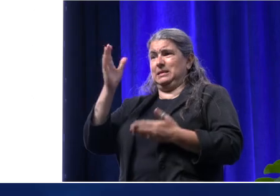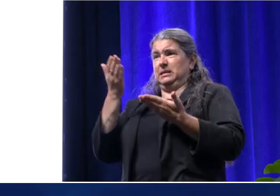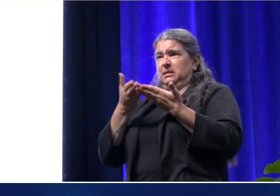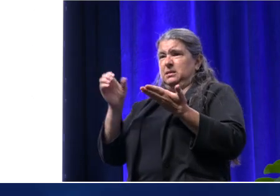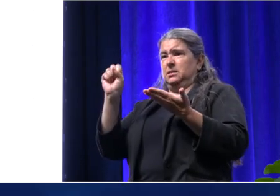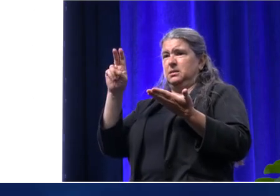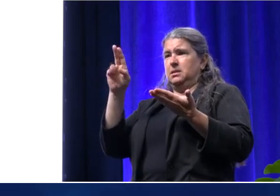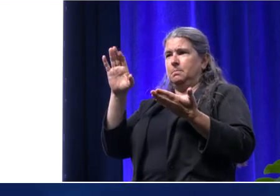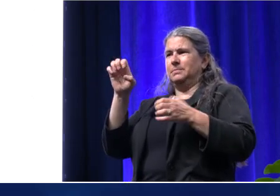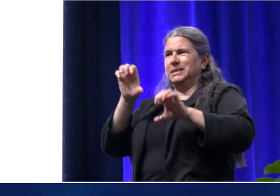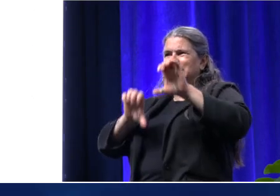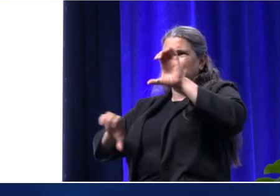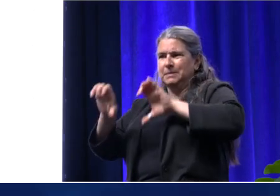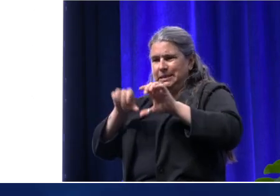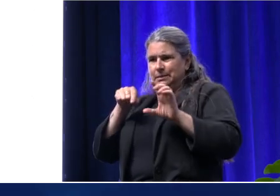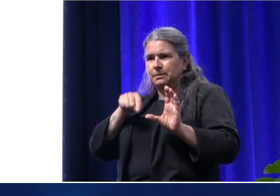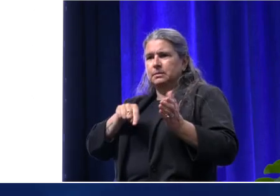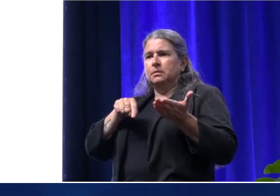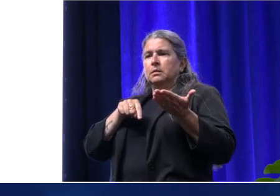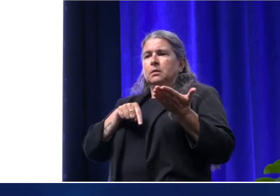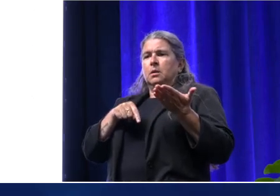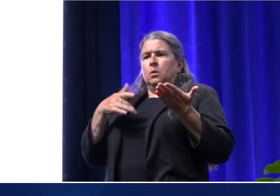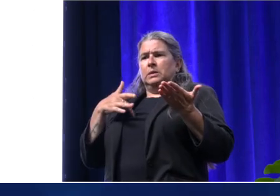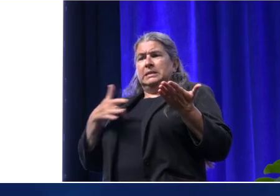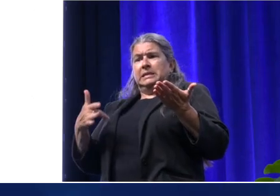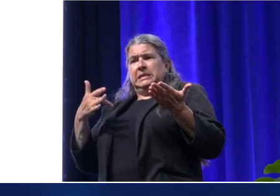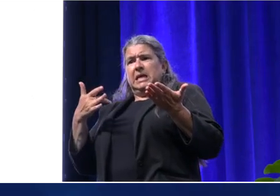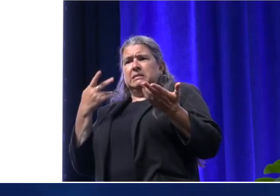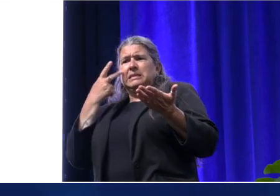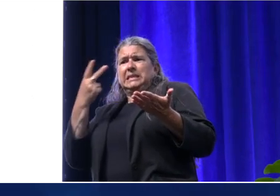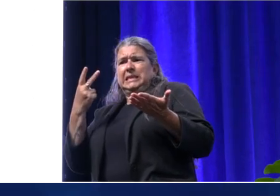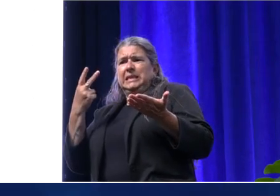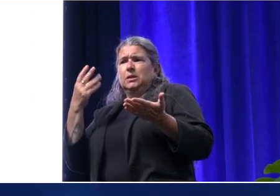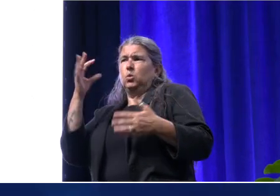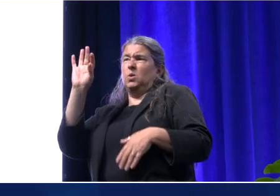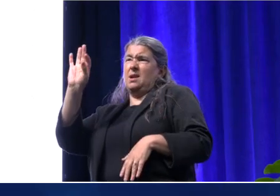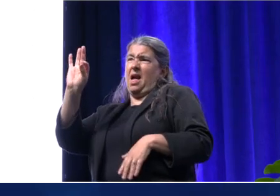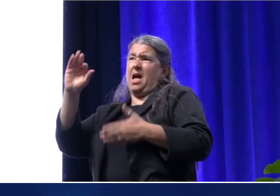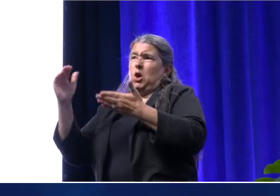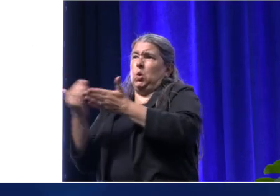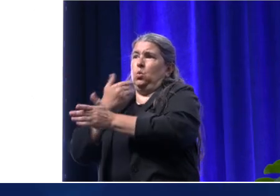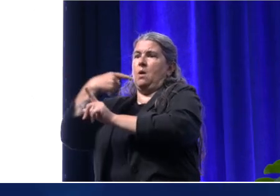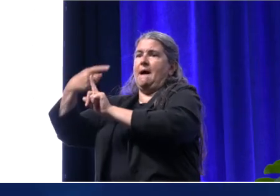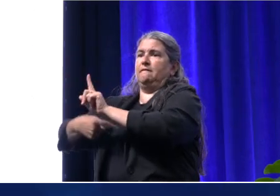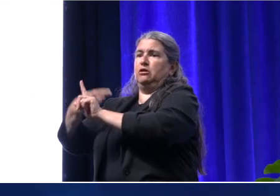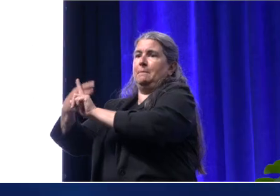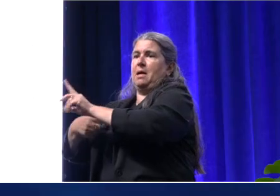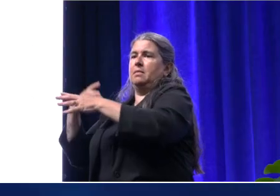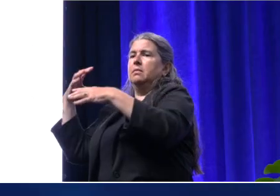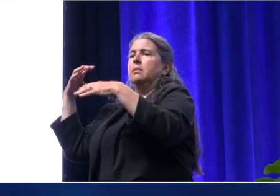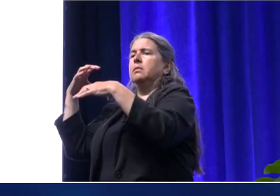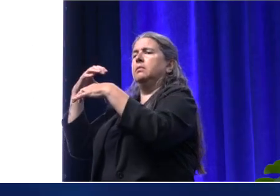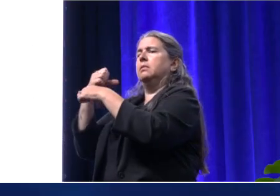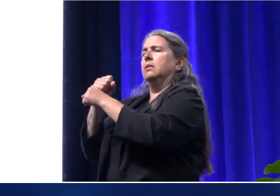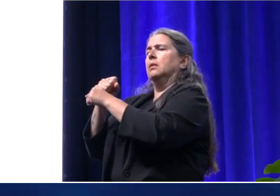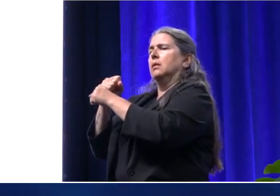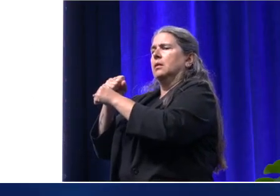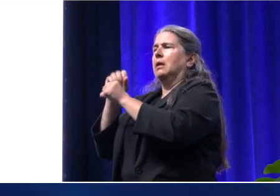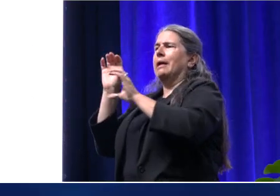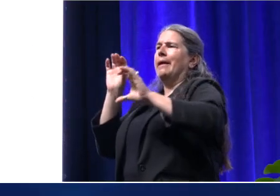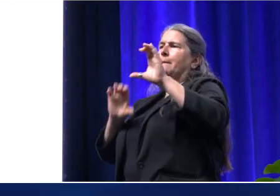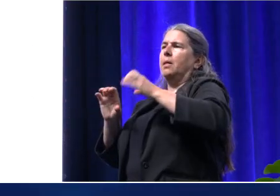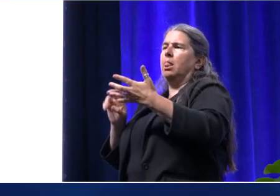in a given month. And so of these 9 substances, I'll take you a quick chemical tour here. So the first